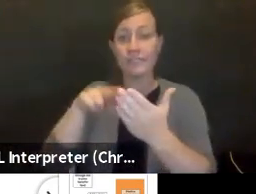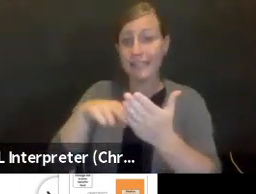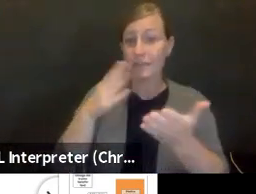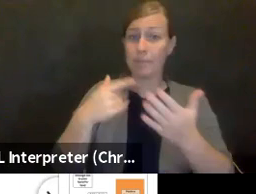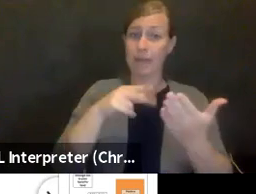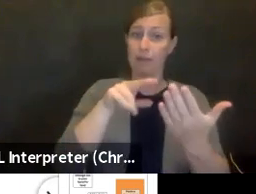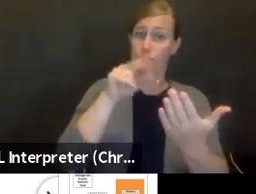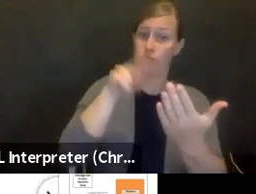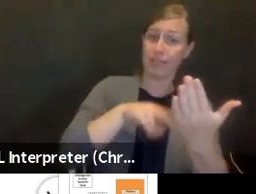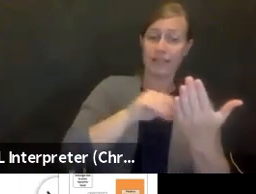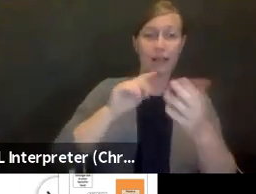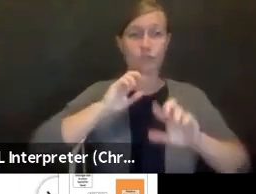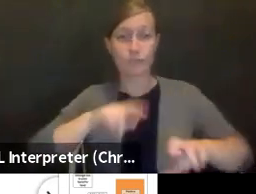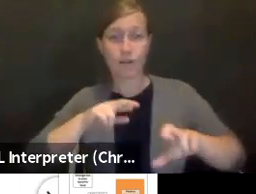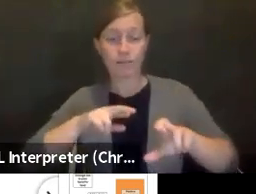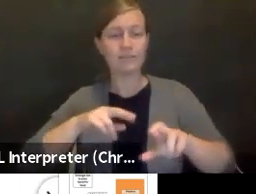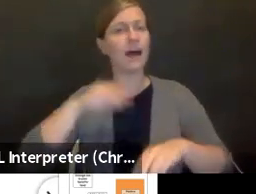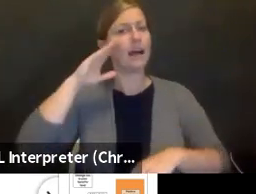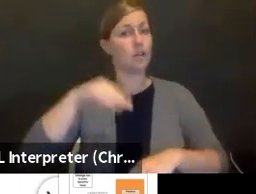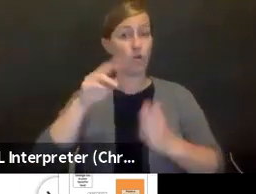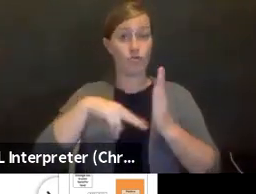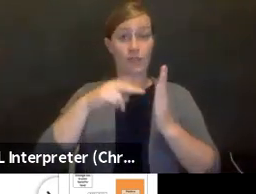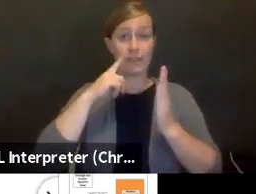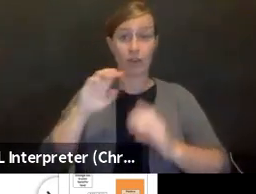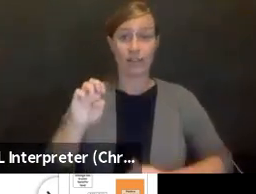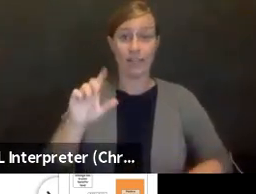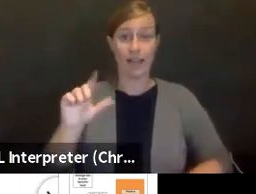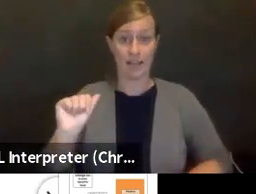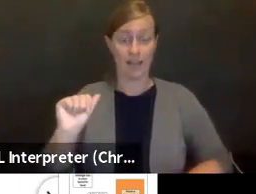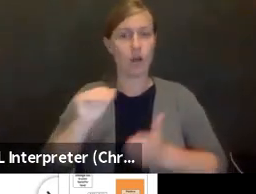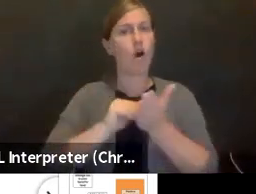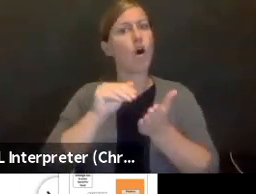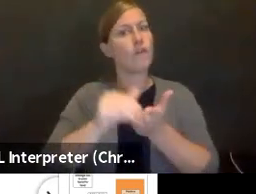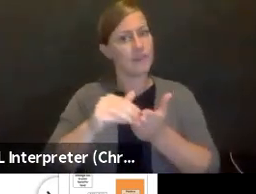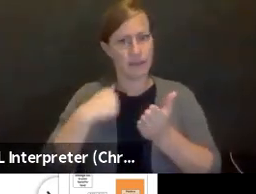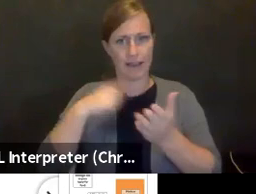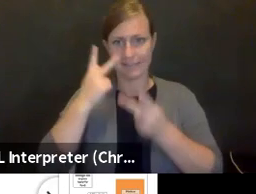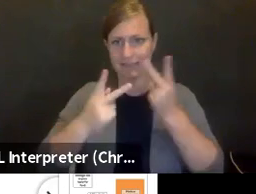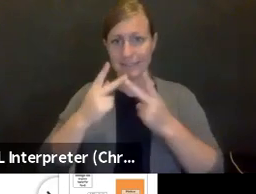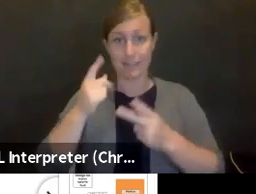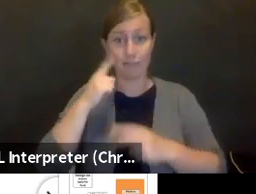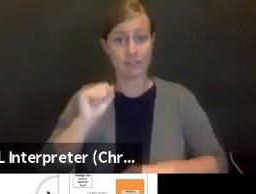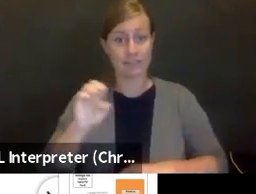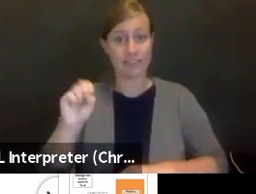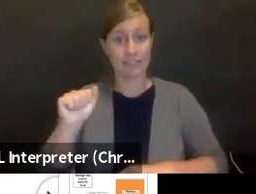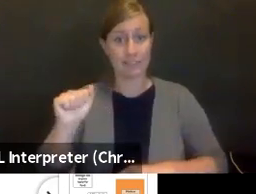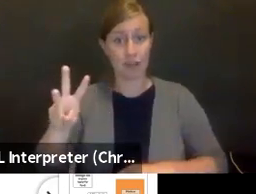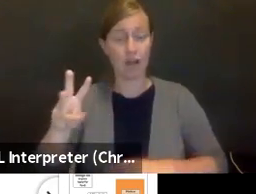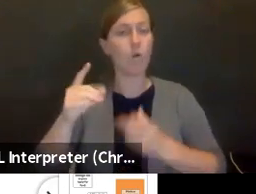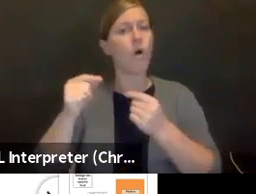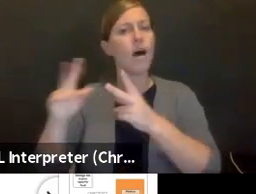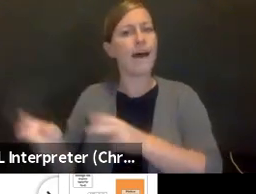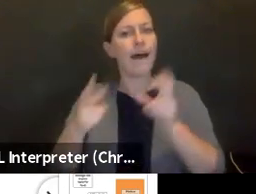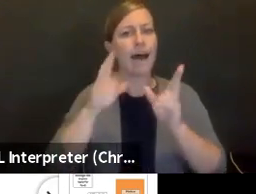of methods. I know for reading ELA, one of the activities I've seen a lot in Seesaw is adding pages from a book that you